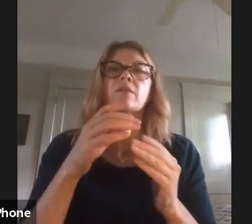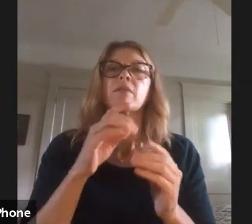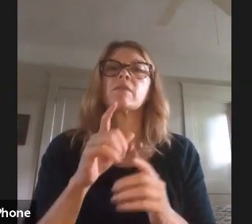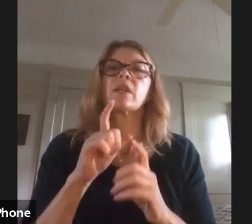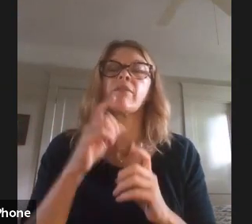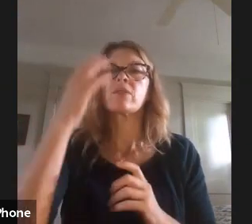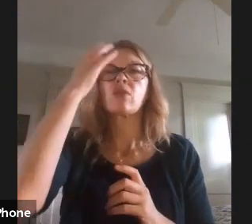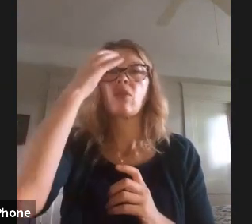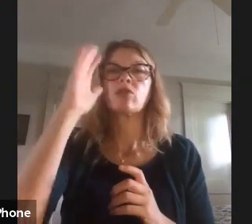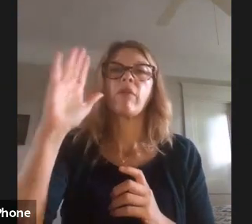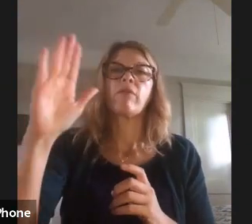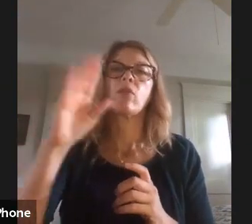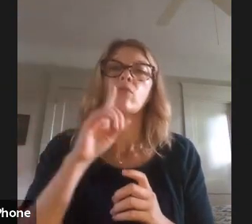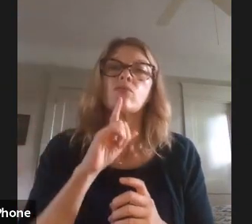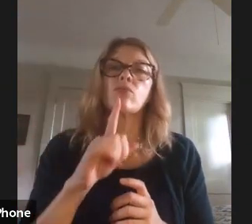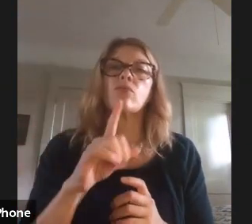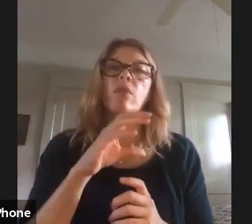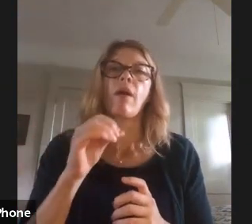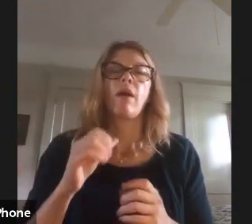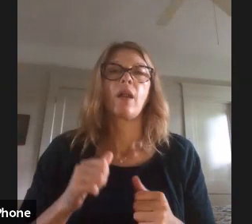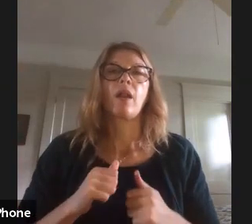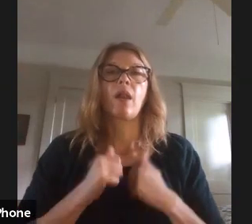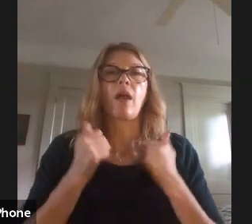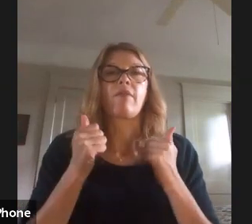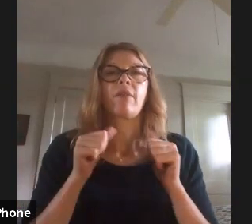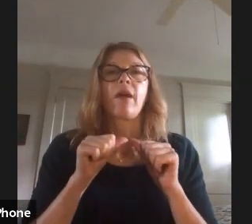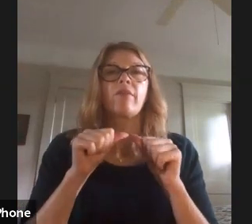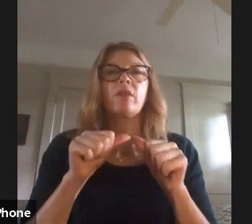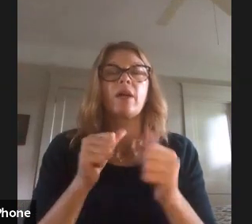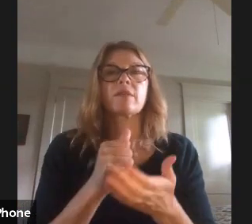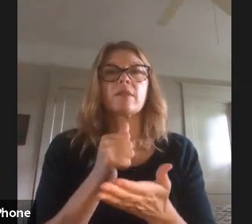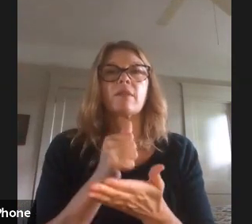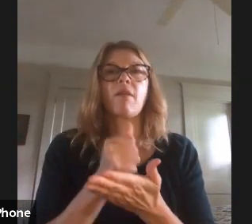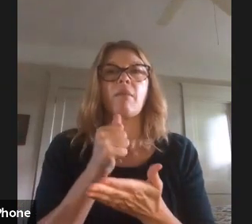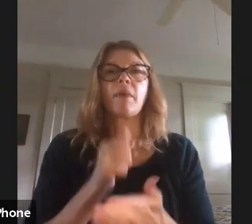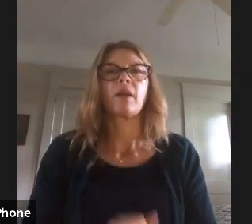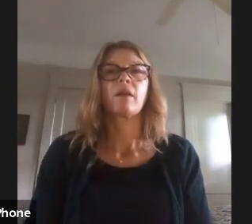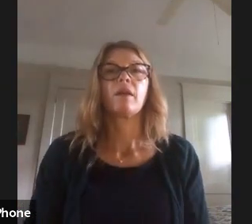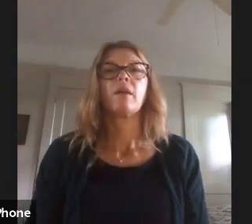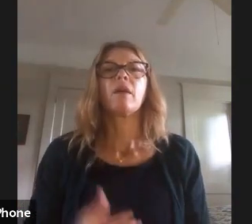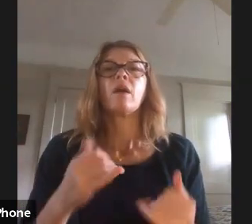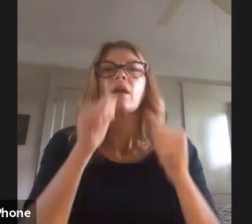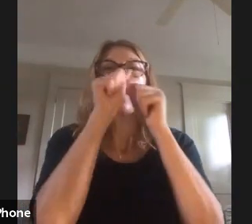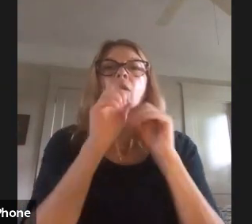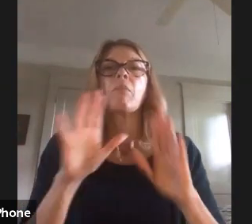to come, life everlasting. Amen. Let us bless the